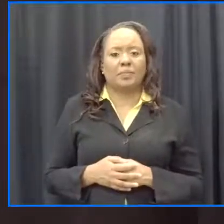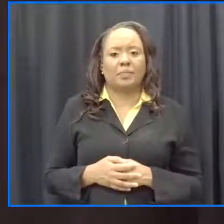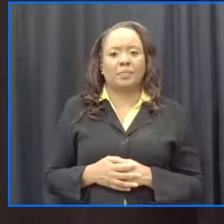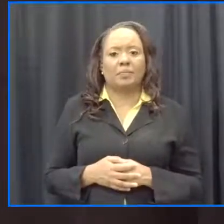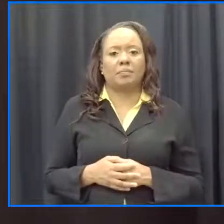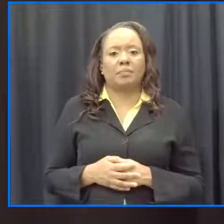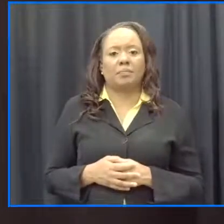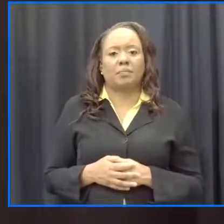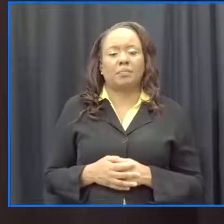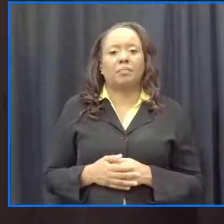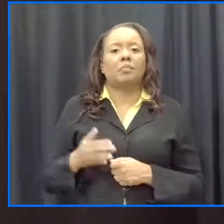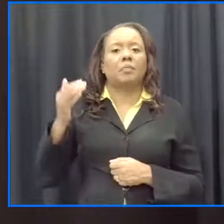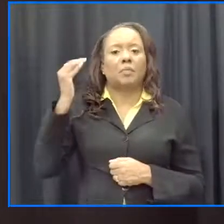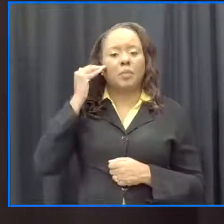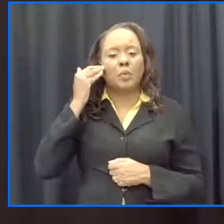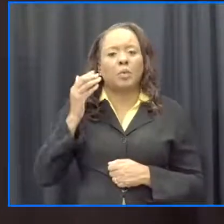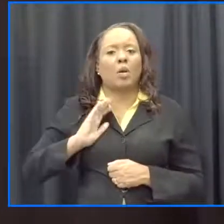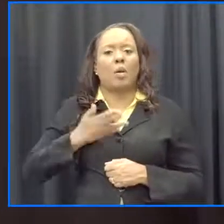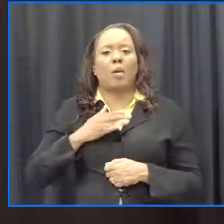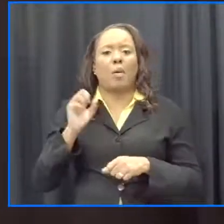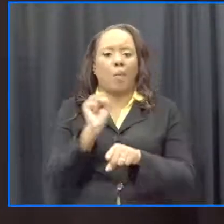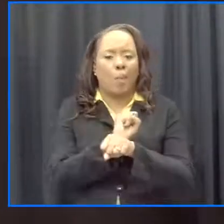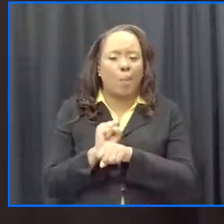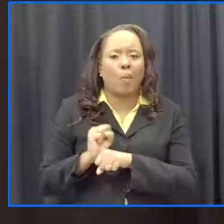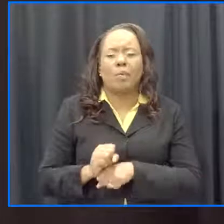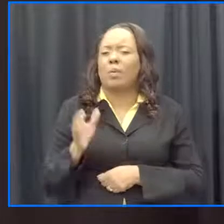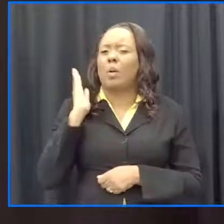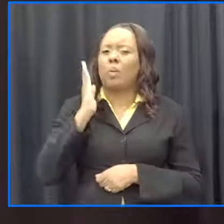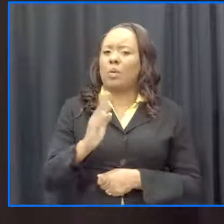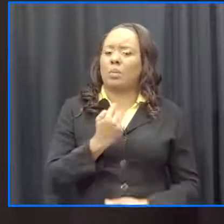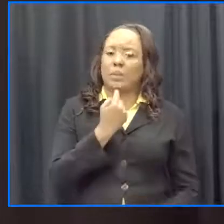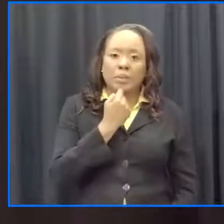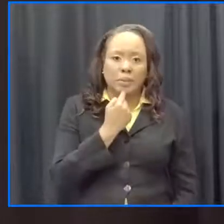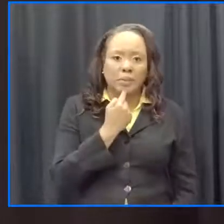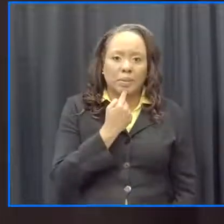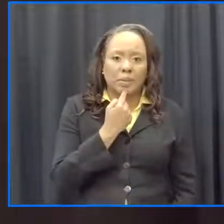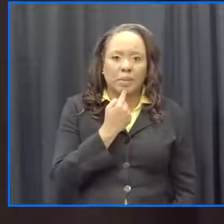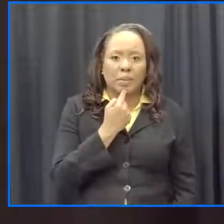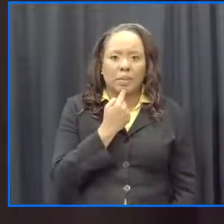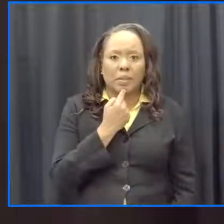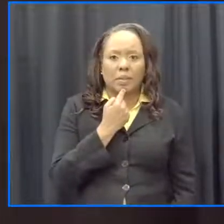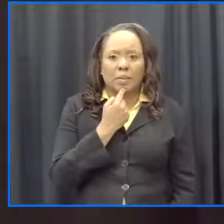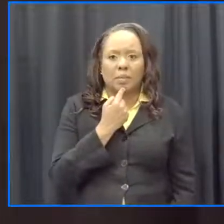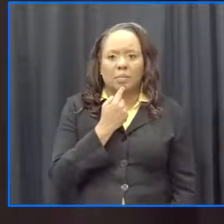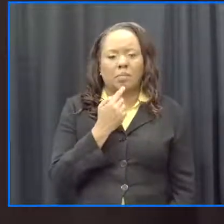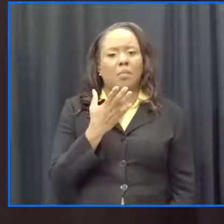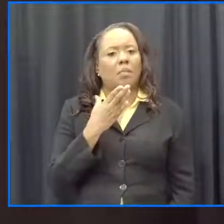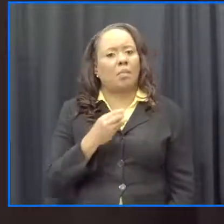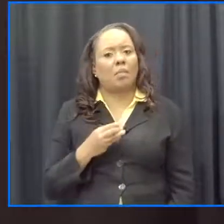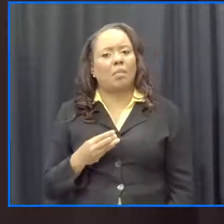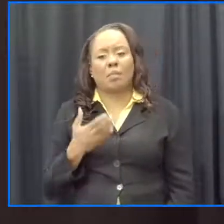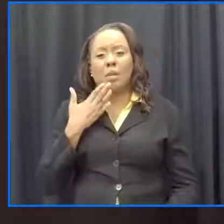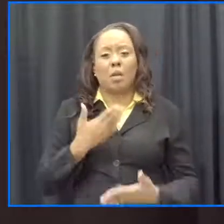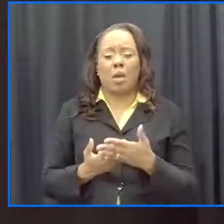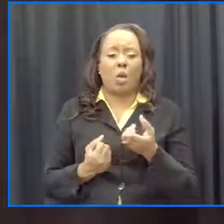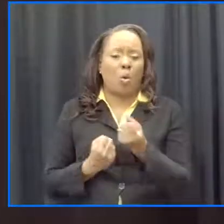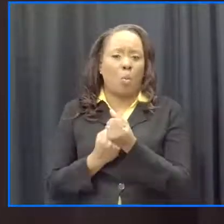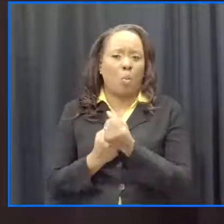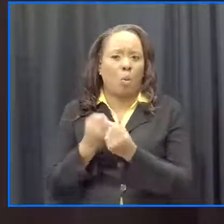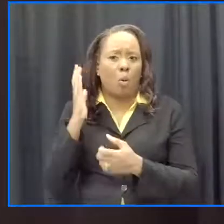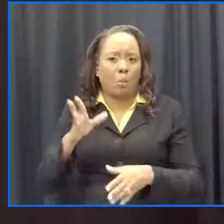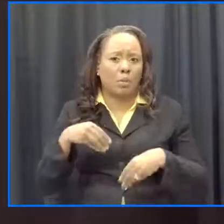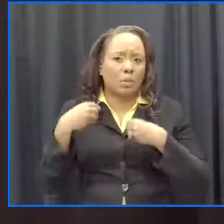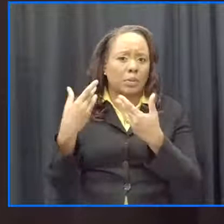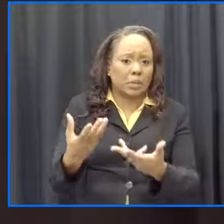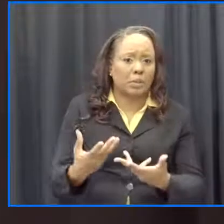the undoubted assurance that the work of the commission will be taken seriously and that the necessary support will be